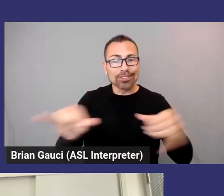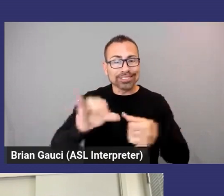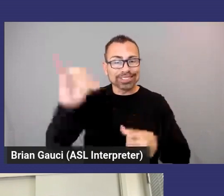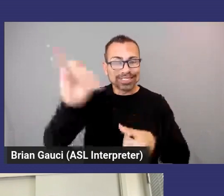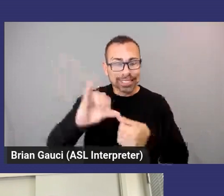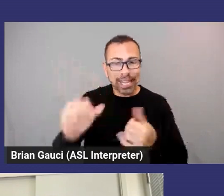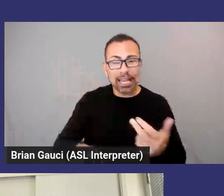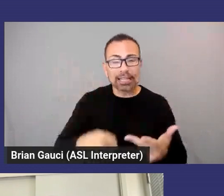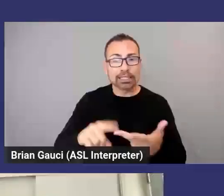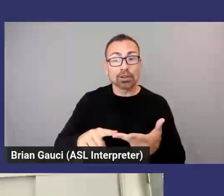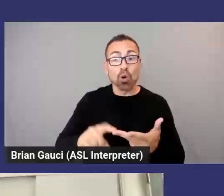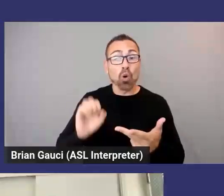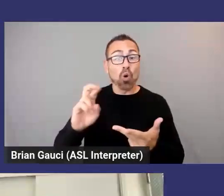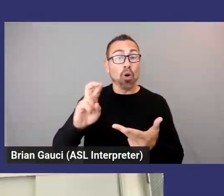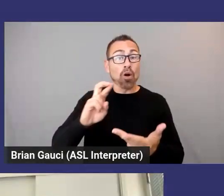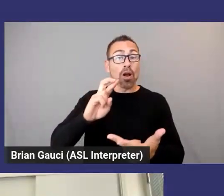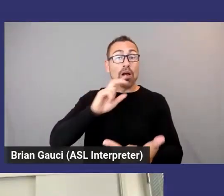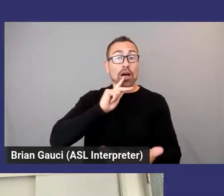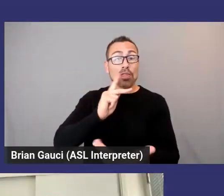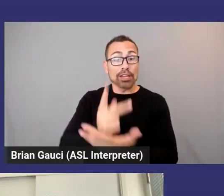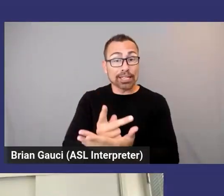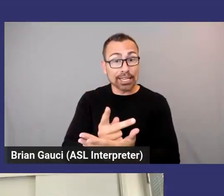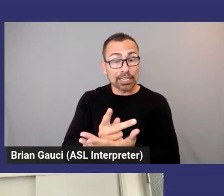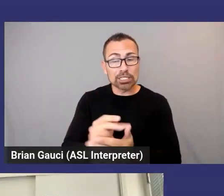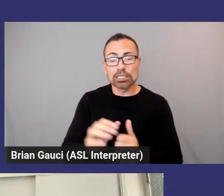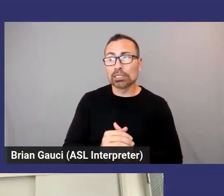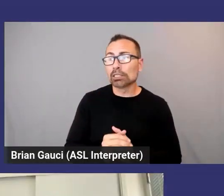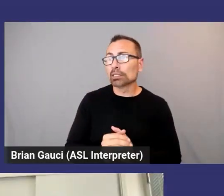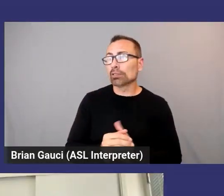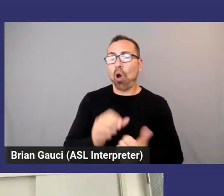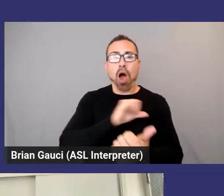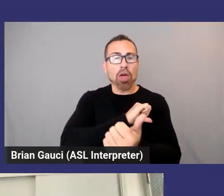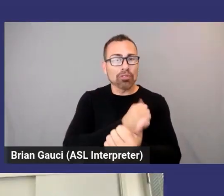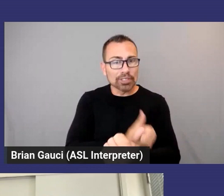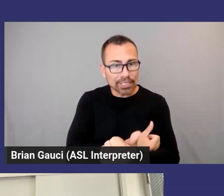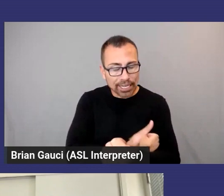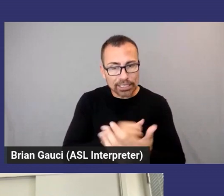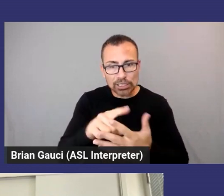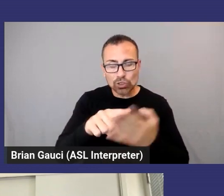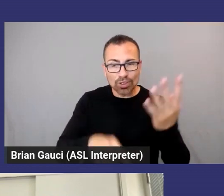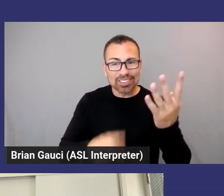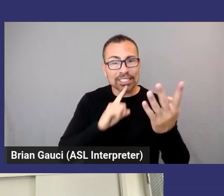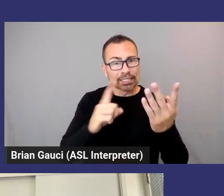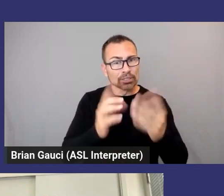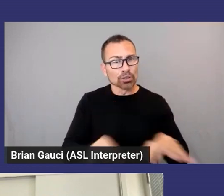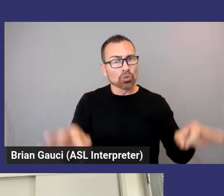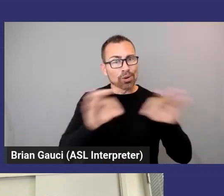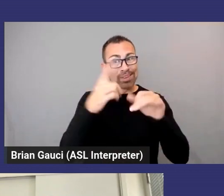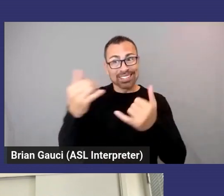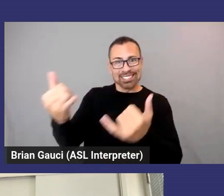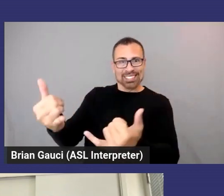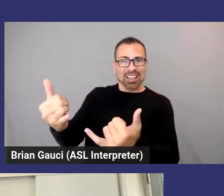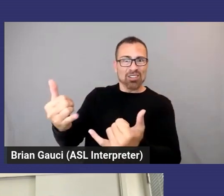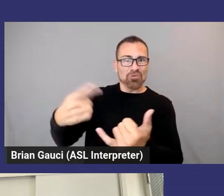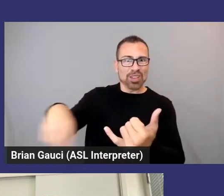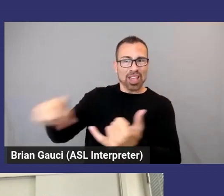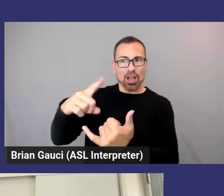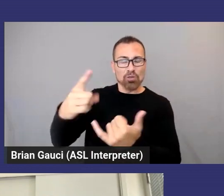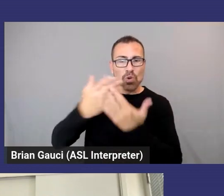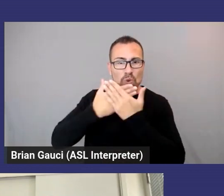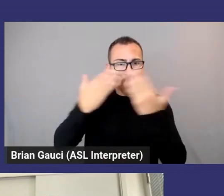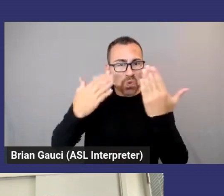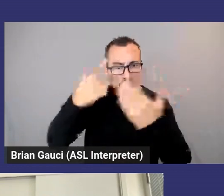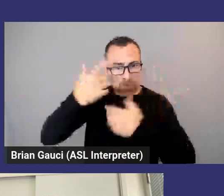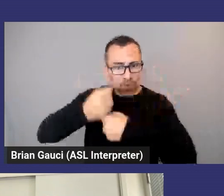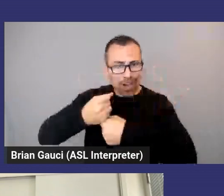like authentication and authorization, which is really, really important nowadays in kind of zero trust community. But if you see here,